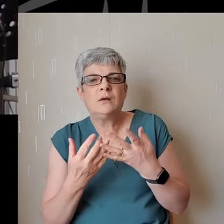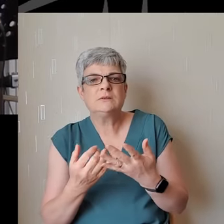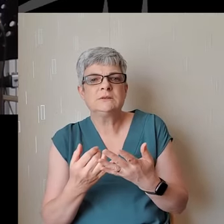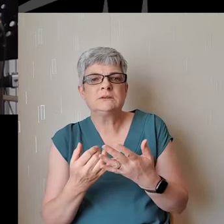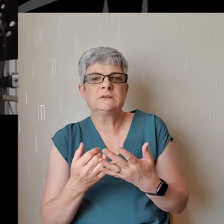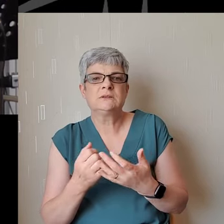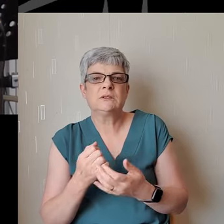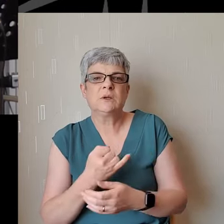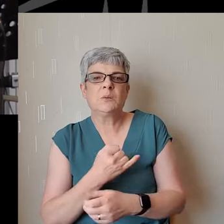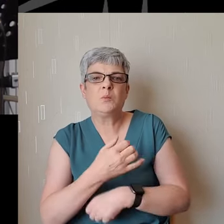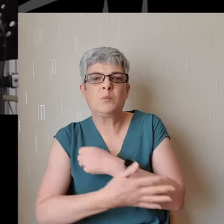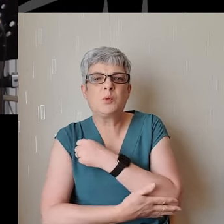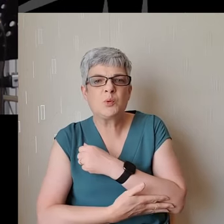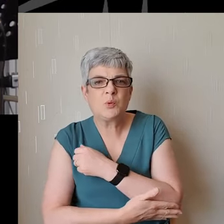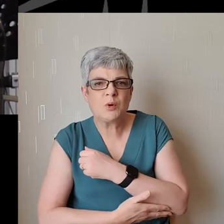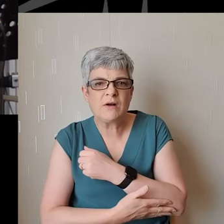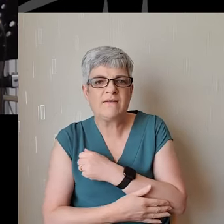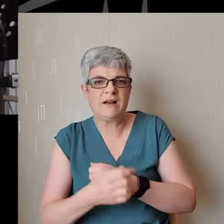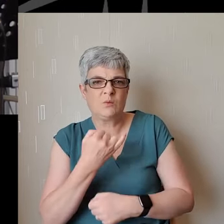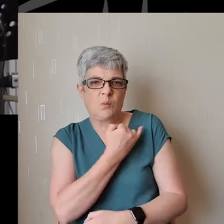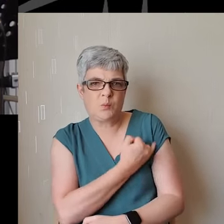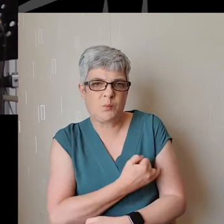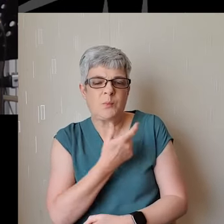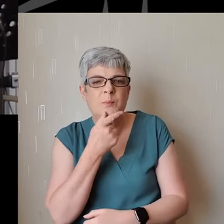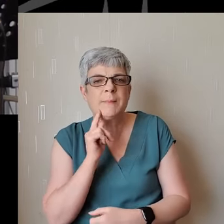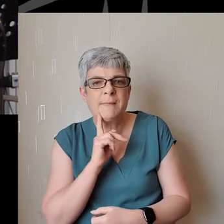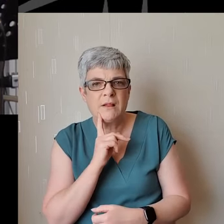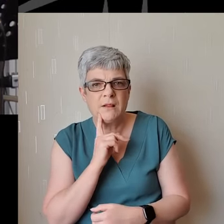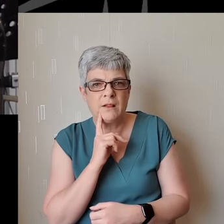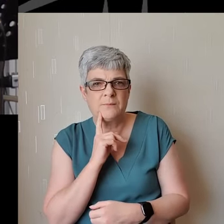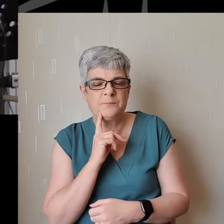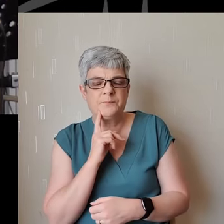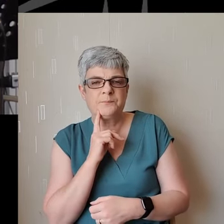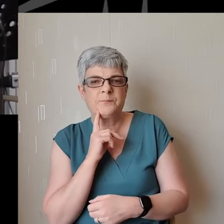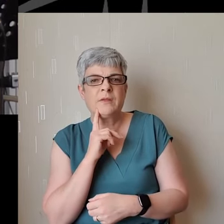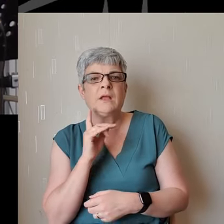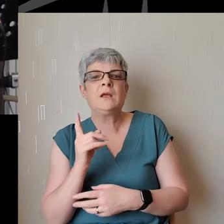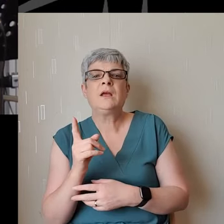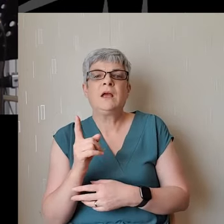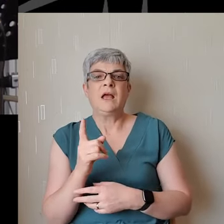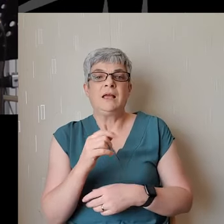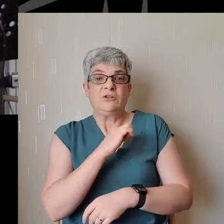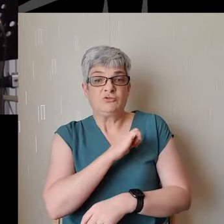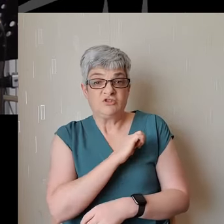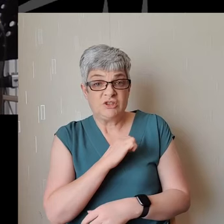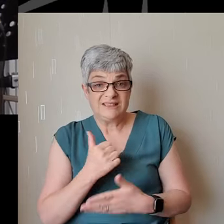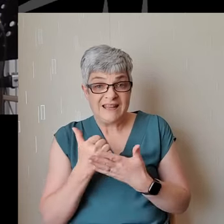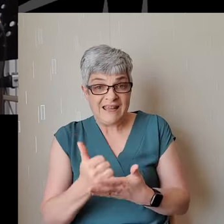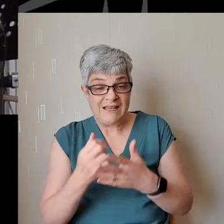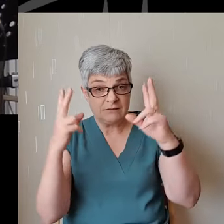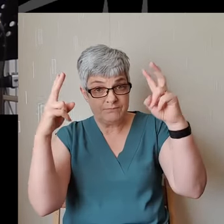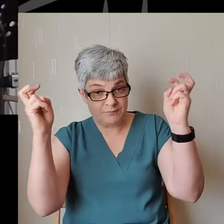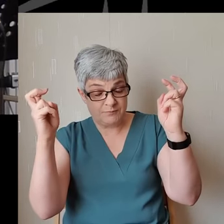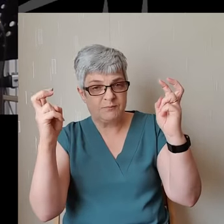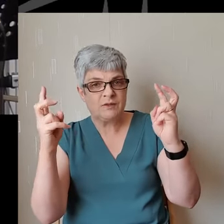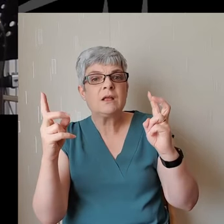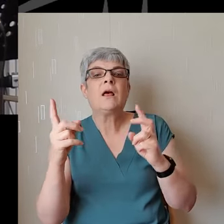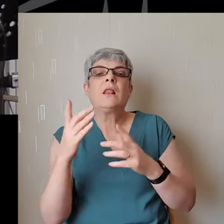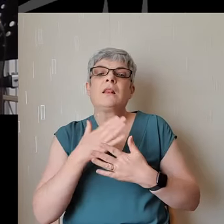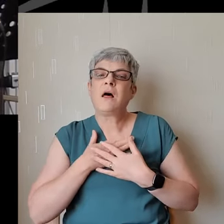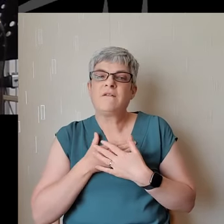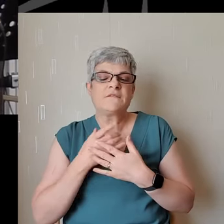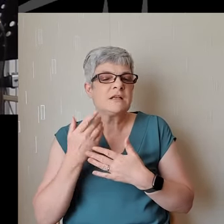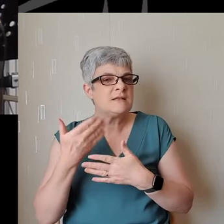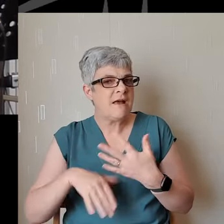vulnerable people. This year, the slogan of Christian Aid is "Love Never Fails." And